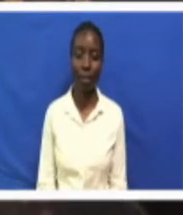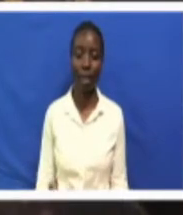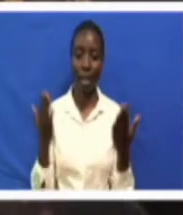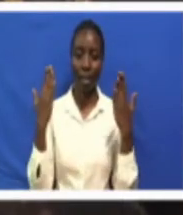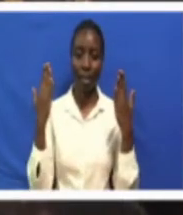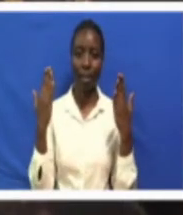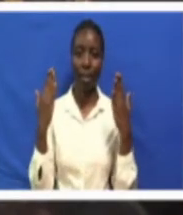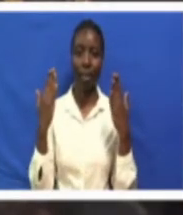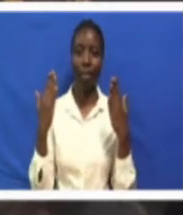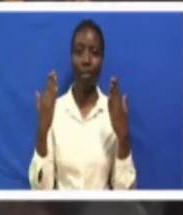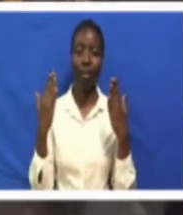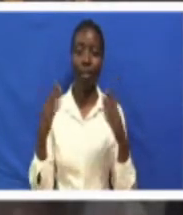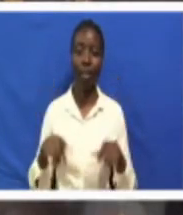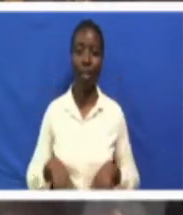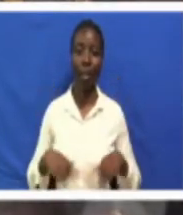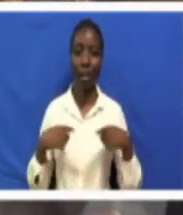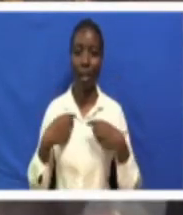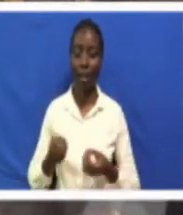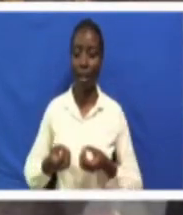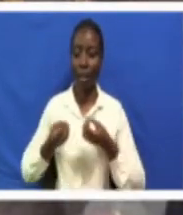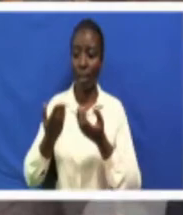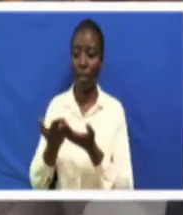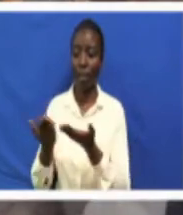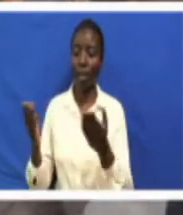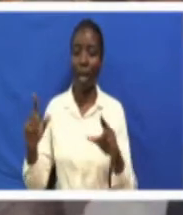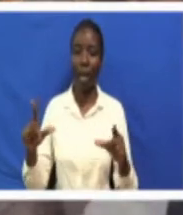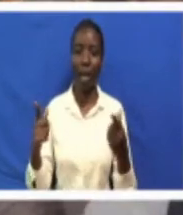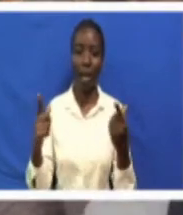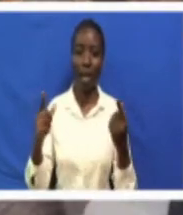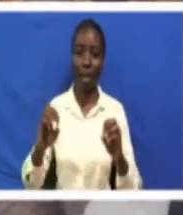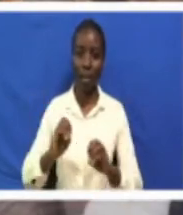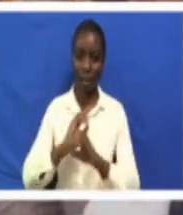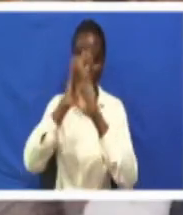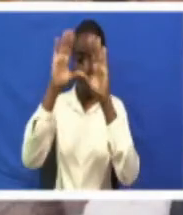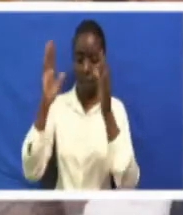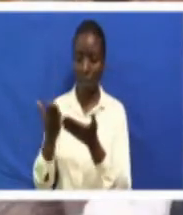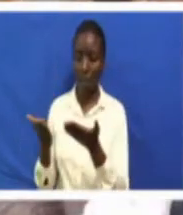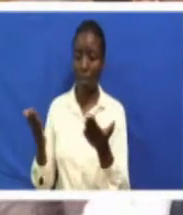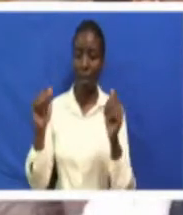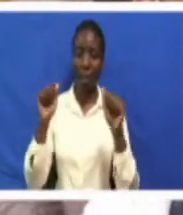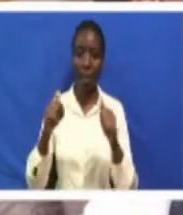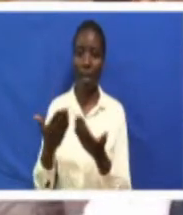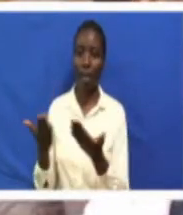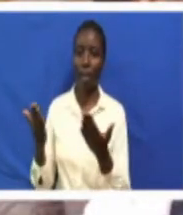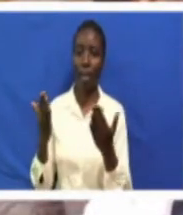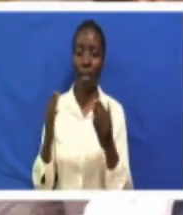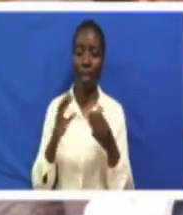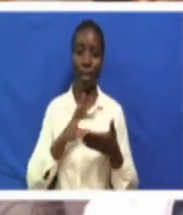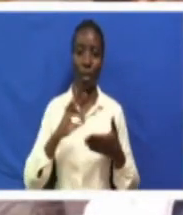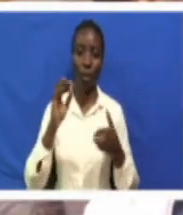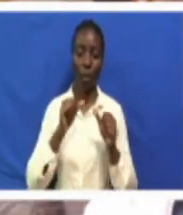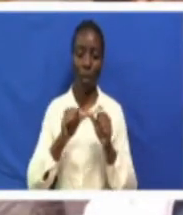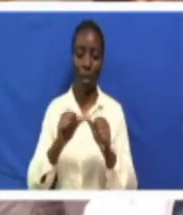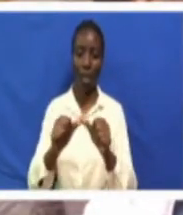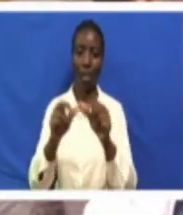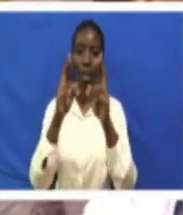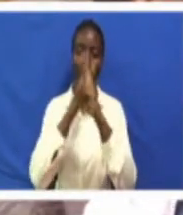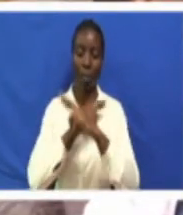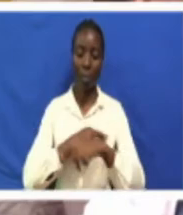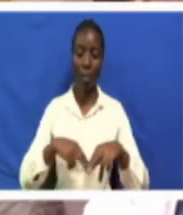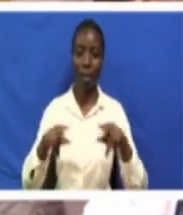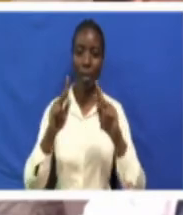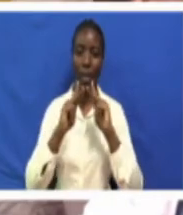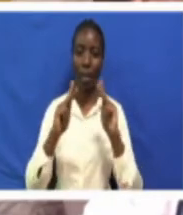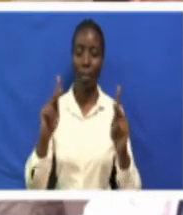eternalize granted to them oh Lord may they last in peace eternalize Grant